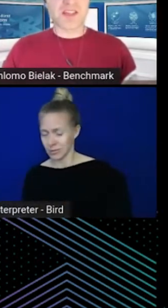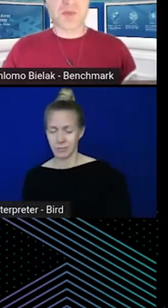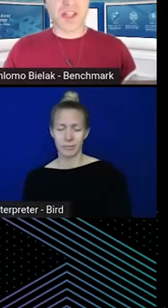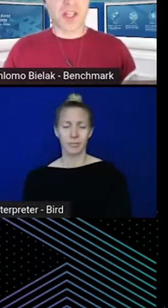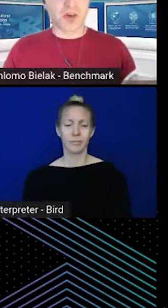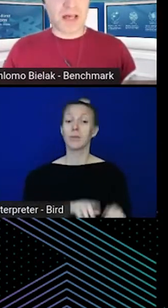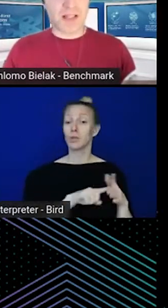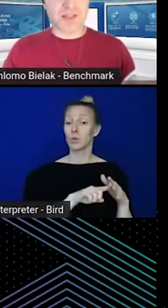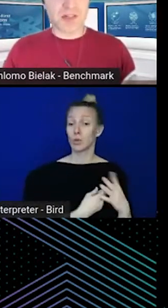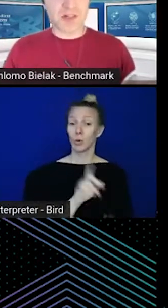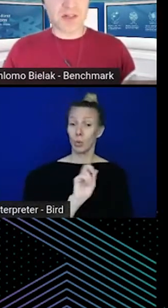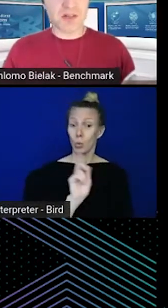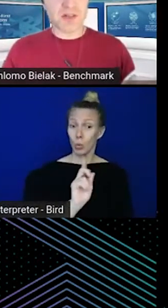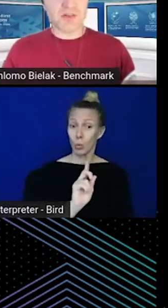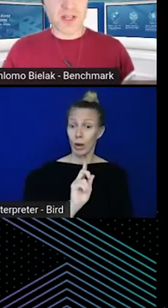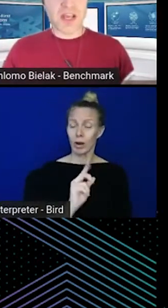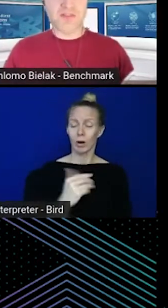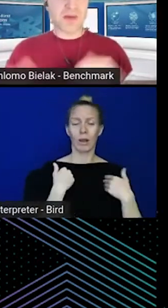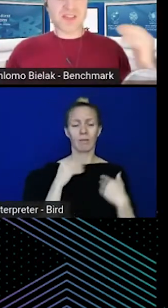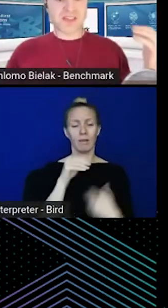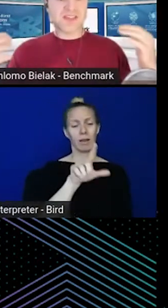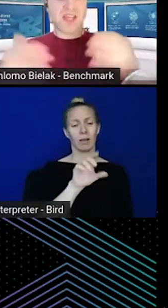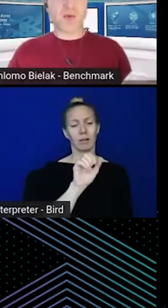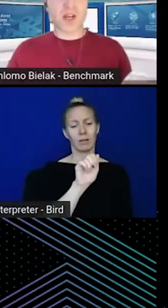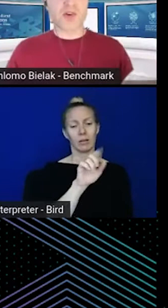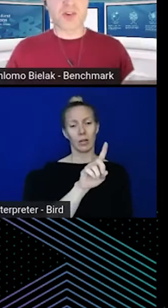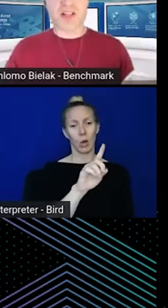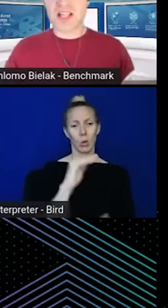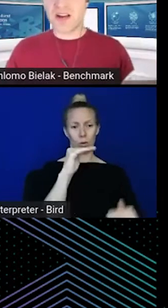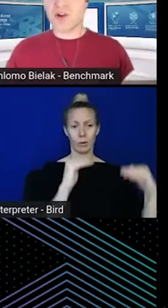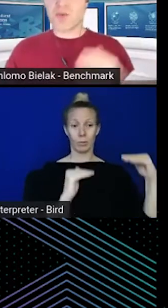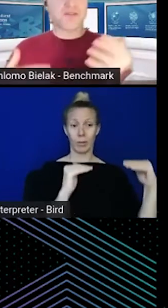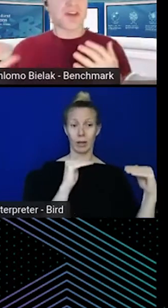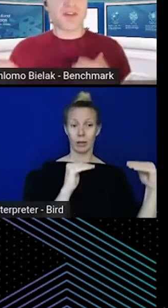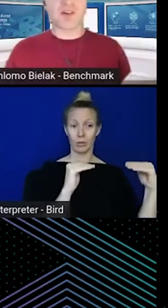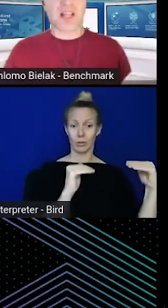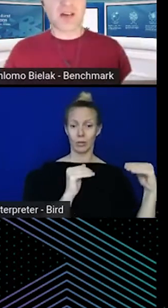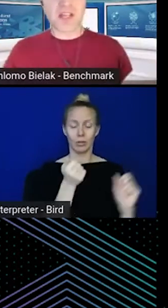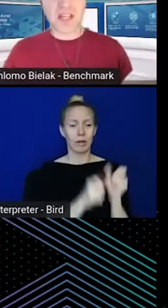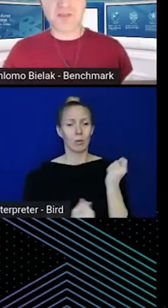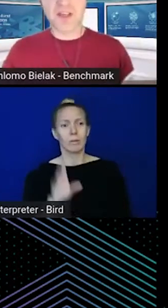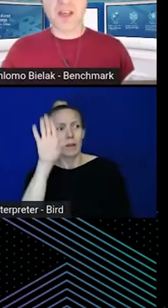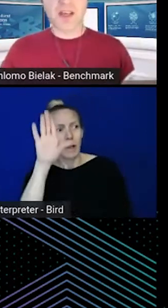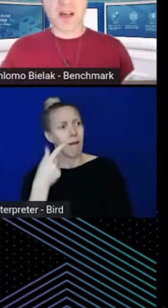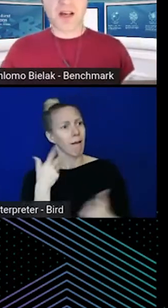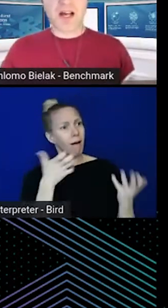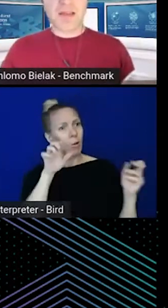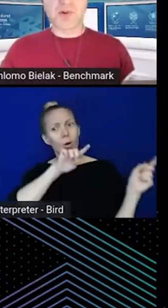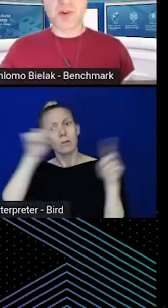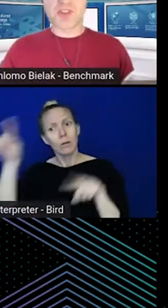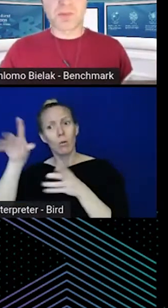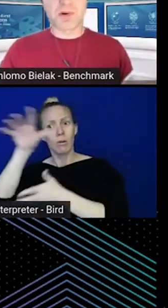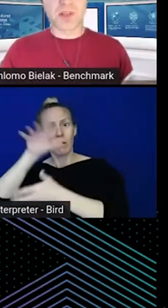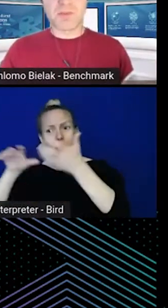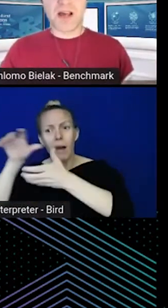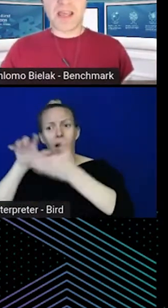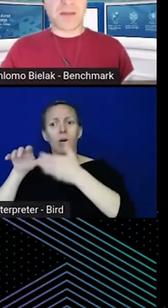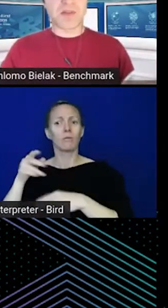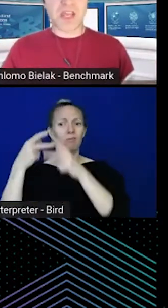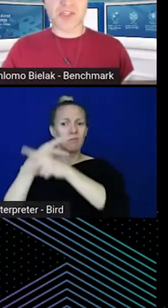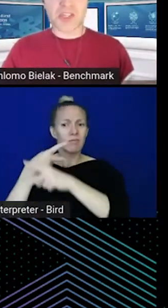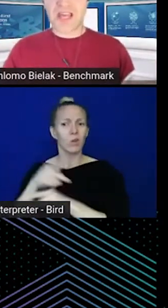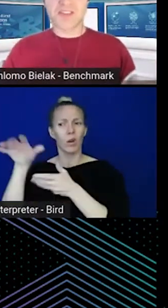front-end things with a load balancer, right? Everybody says, hey, I want to go to the cloud. I want to figure out cloud native. I'm going to put